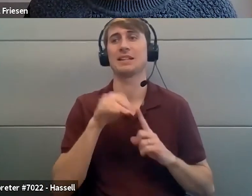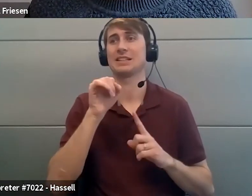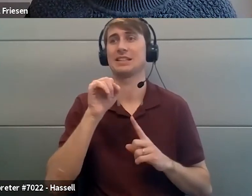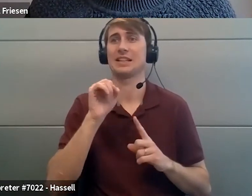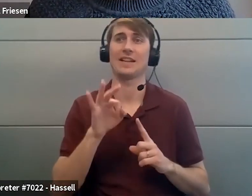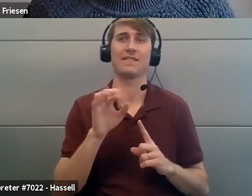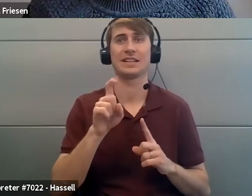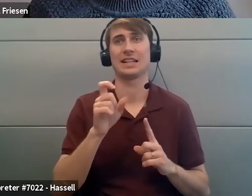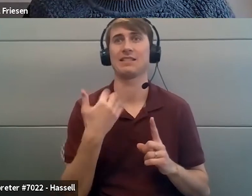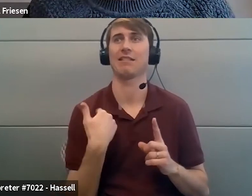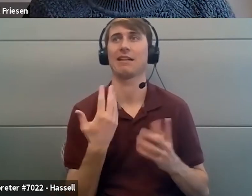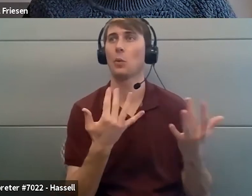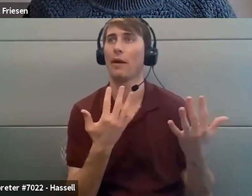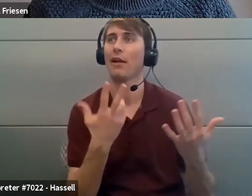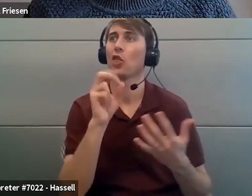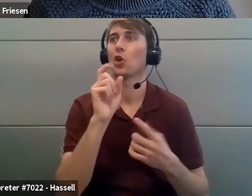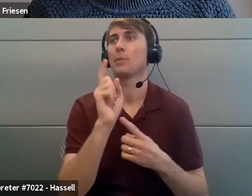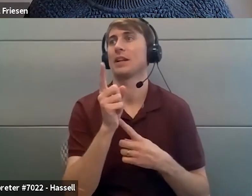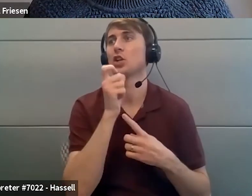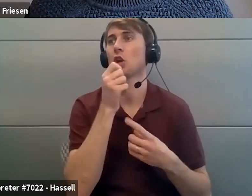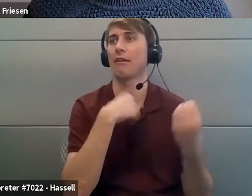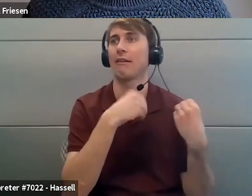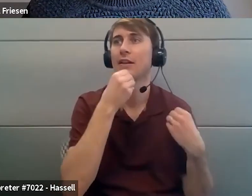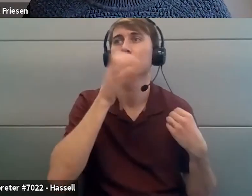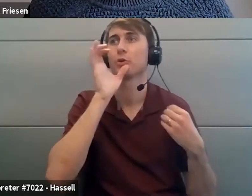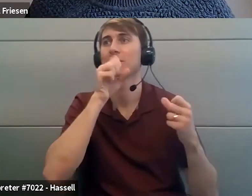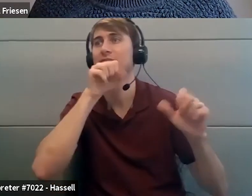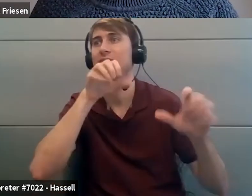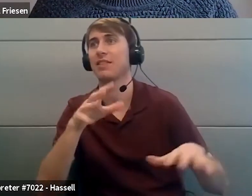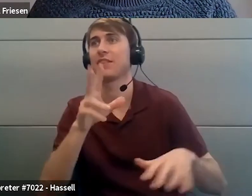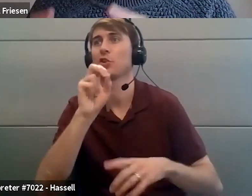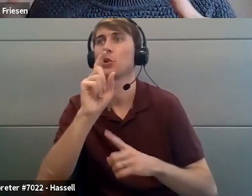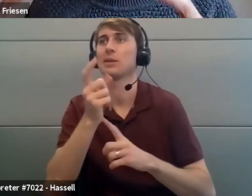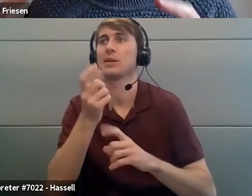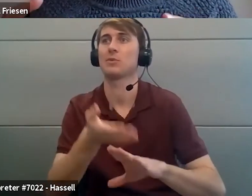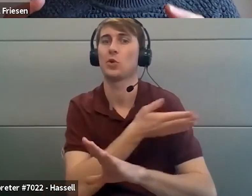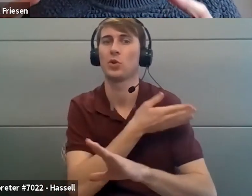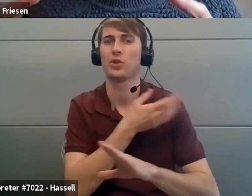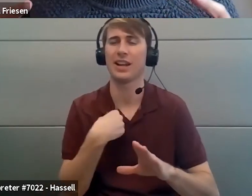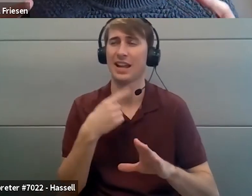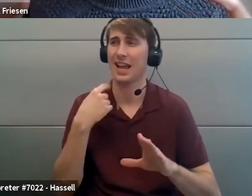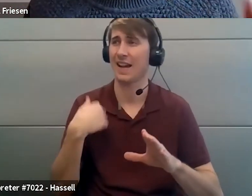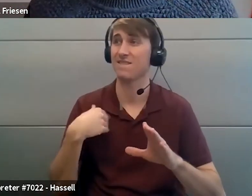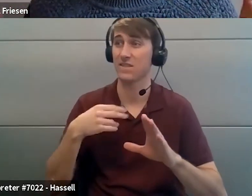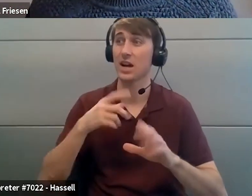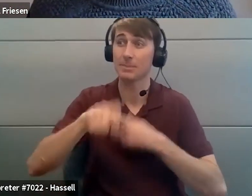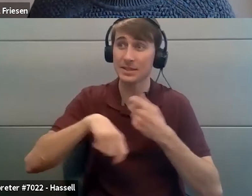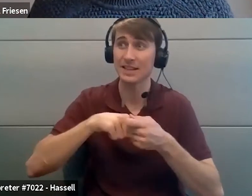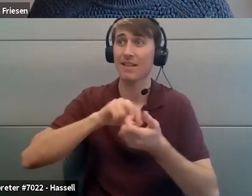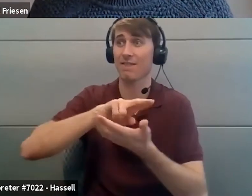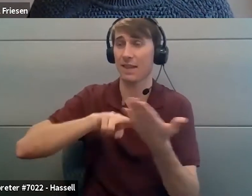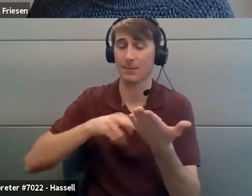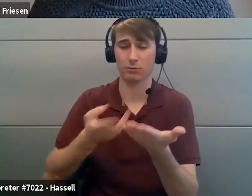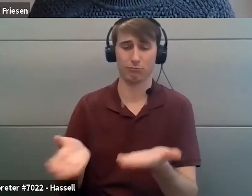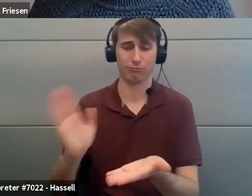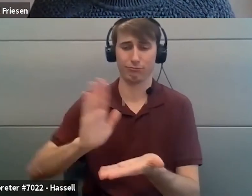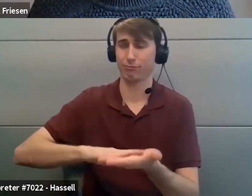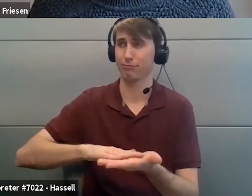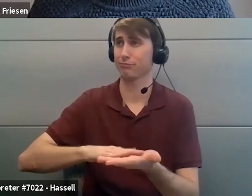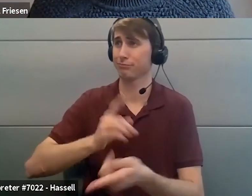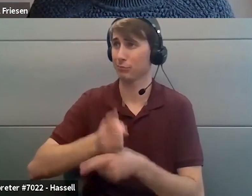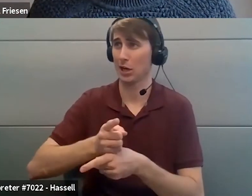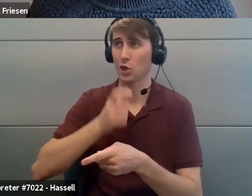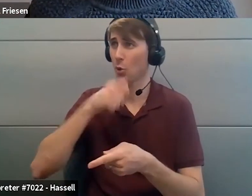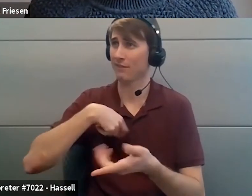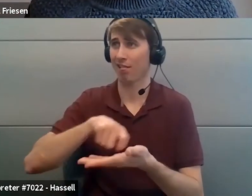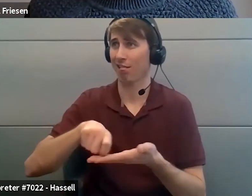mouth for 30 minutes before. And then as I understand it, there's like a FedEx label that comes with it, and then you can drop off your test at